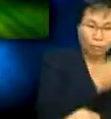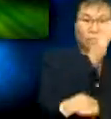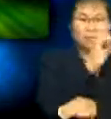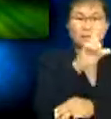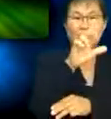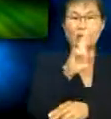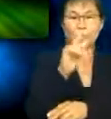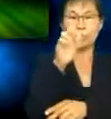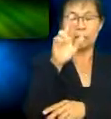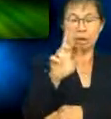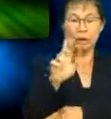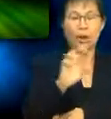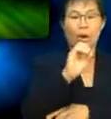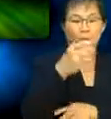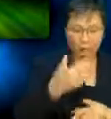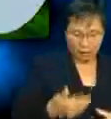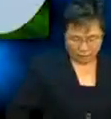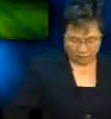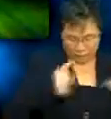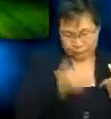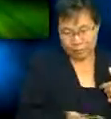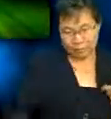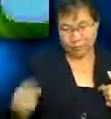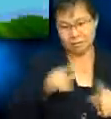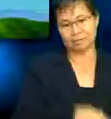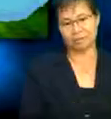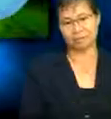multicellular organisms.